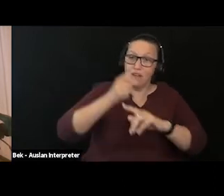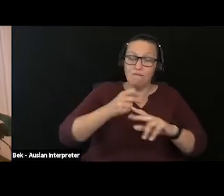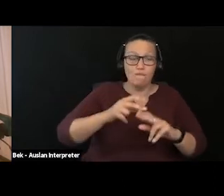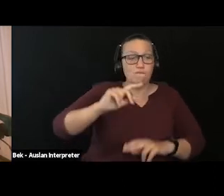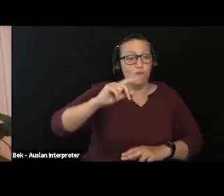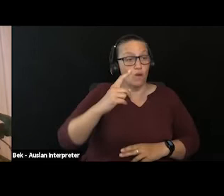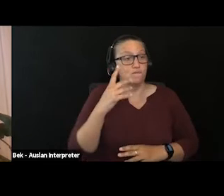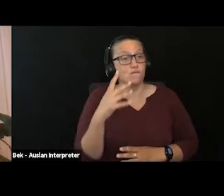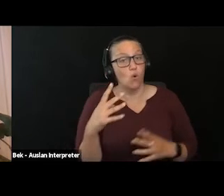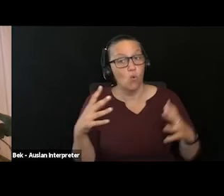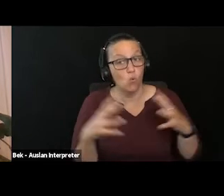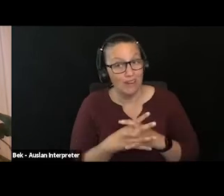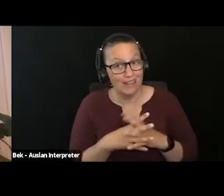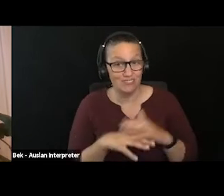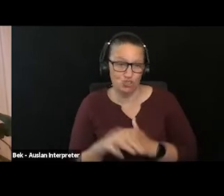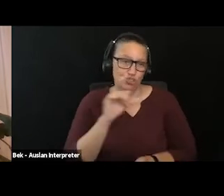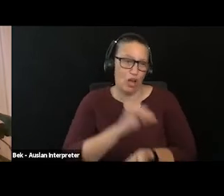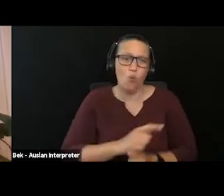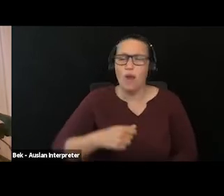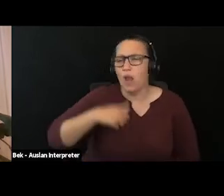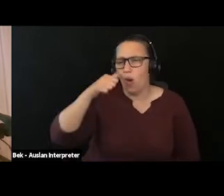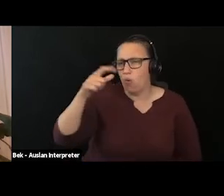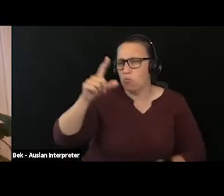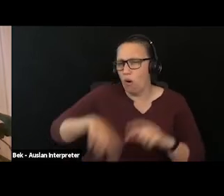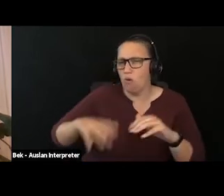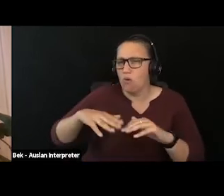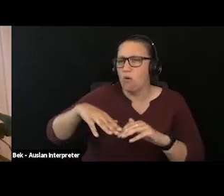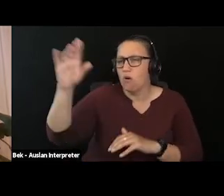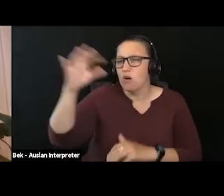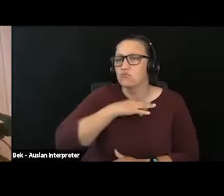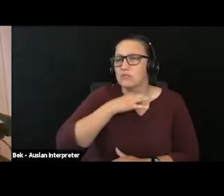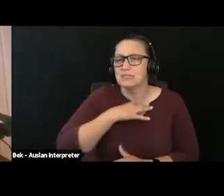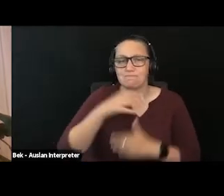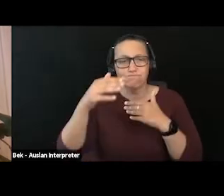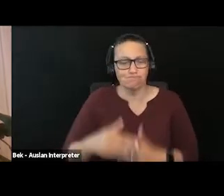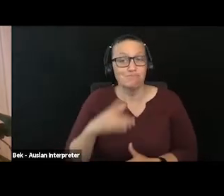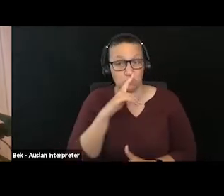of incarceration, which are a known very high risk period for people to die.